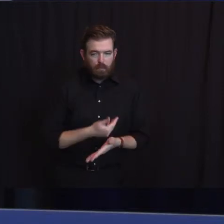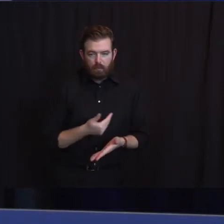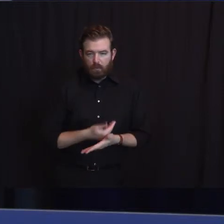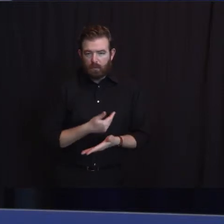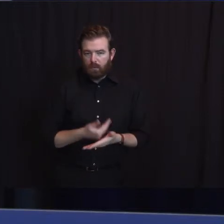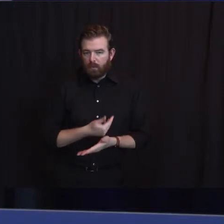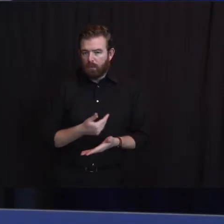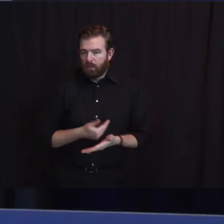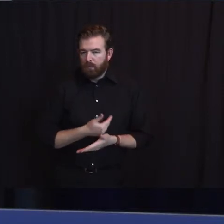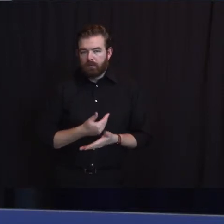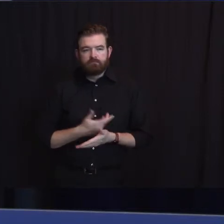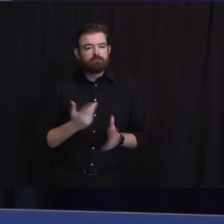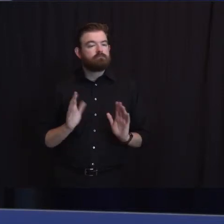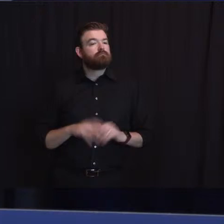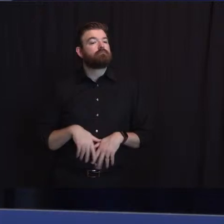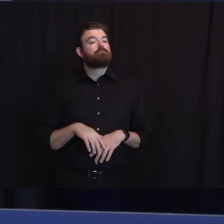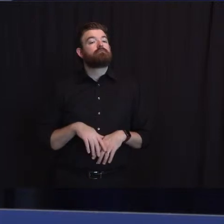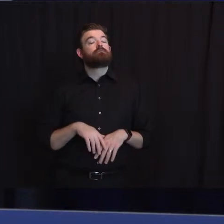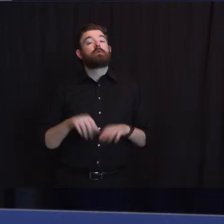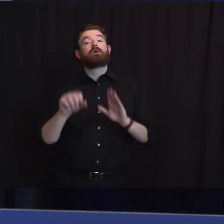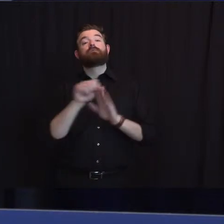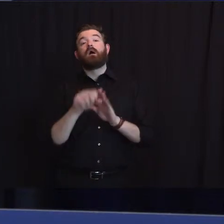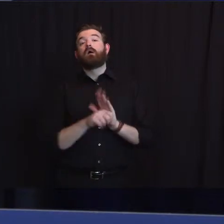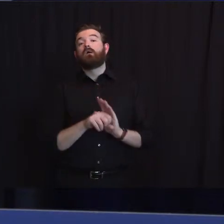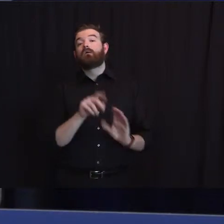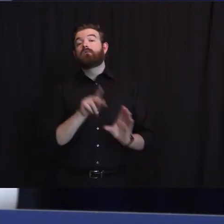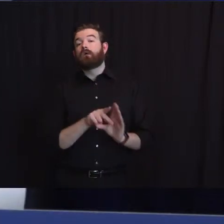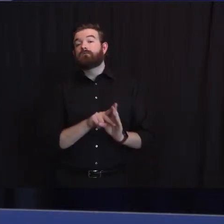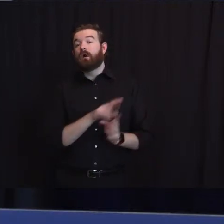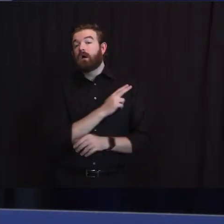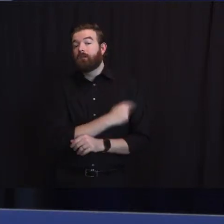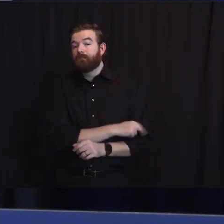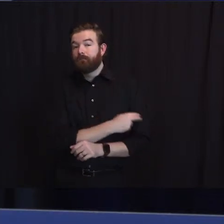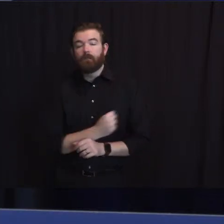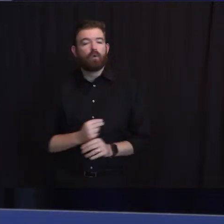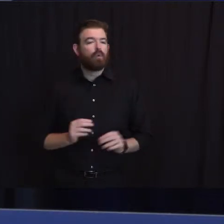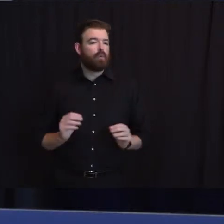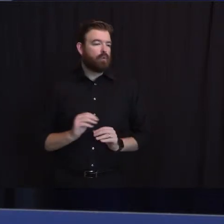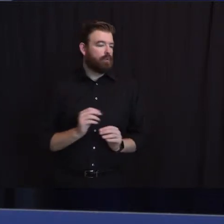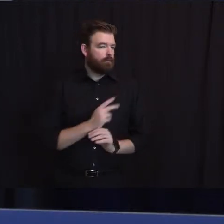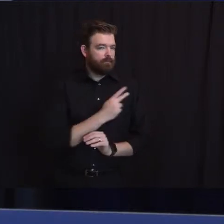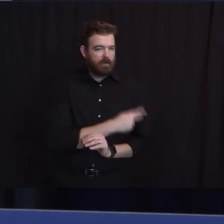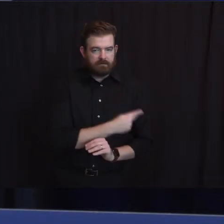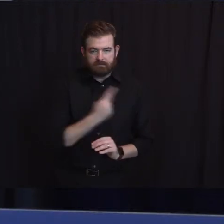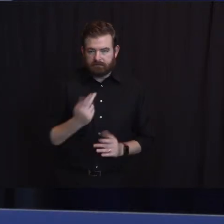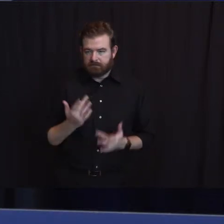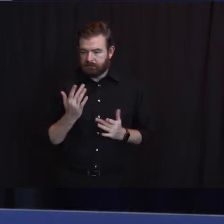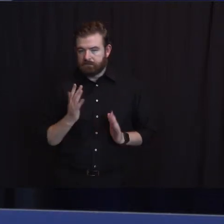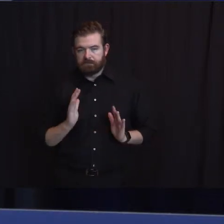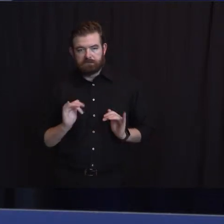state psychiatric hospitals, no new cases among their patients. The percent